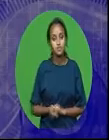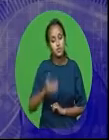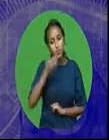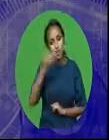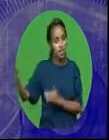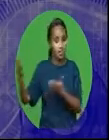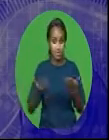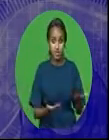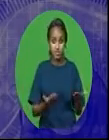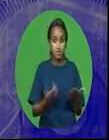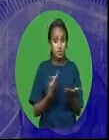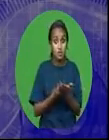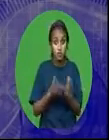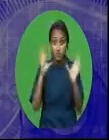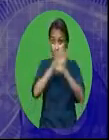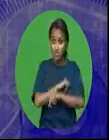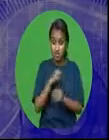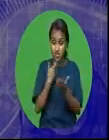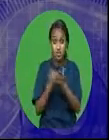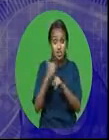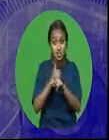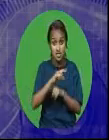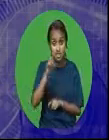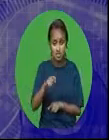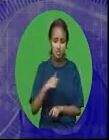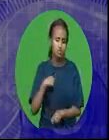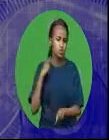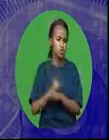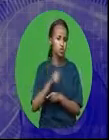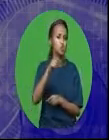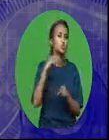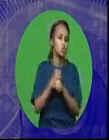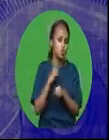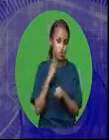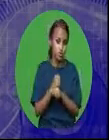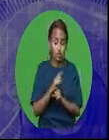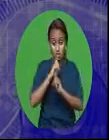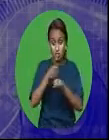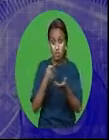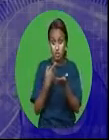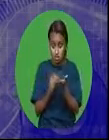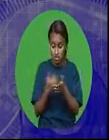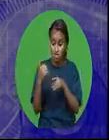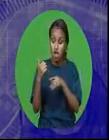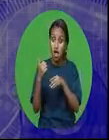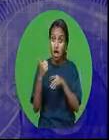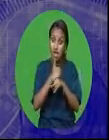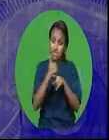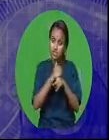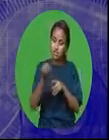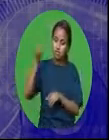Welcome back. Did you complete the exercise? I'm sure you did. The solution to the activity is given